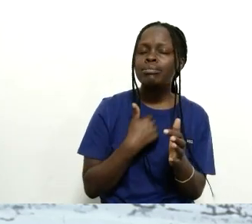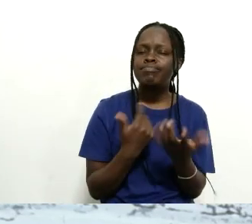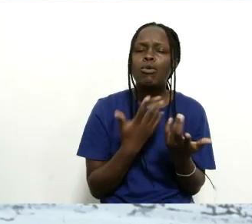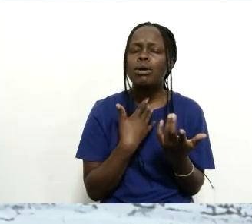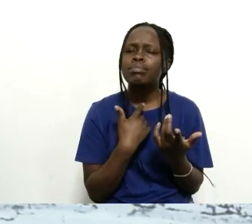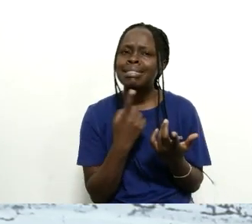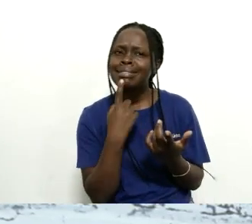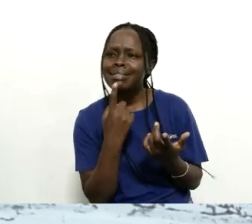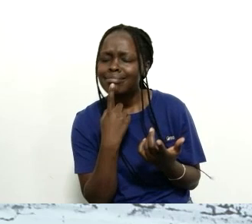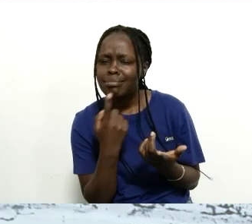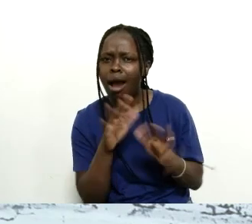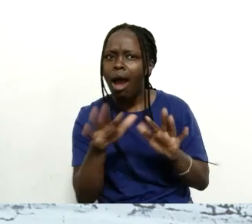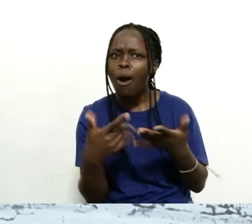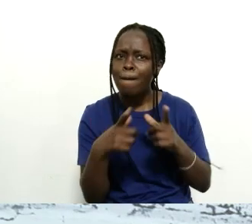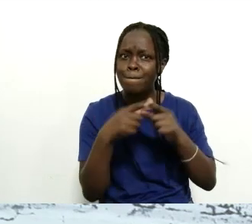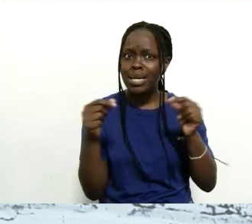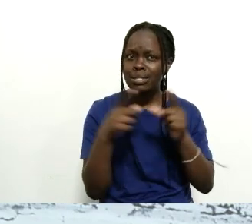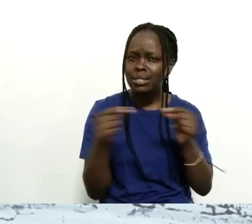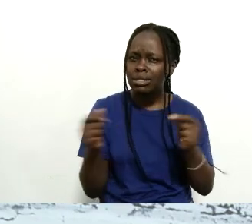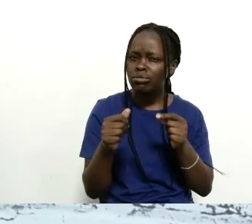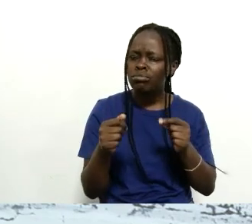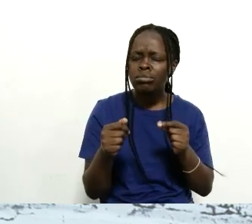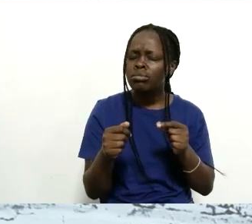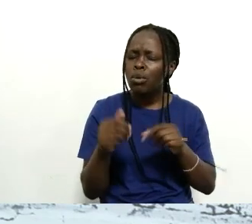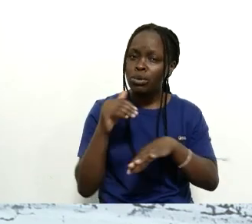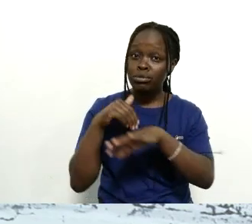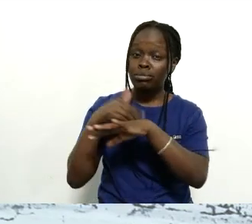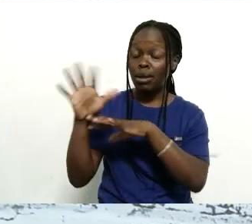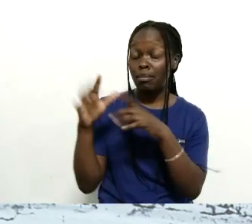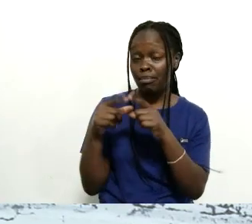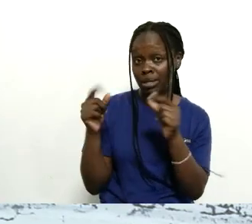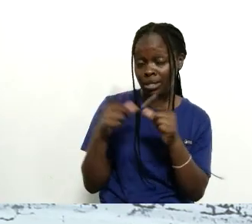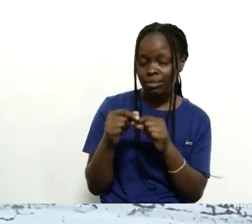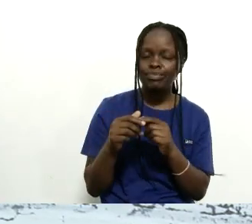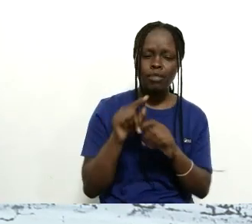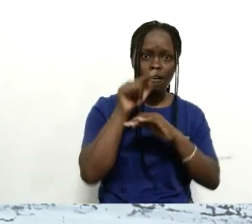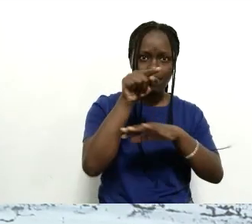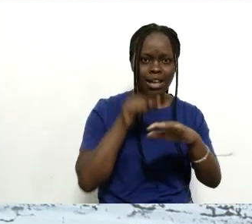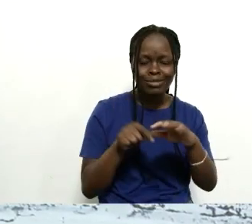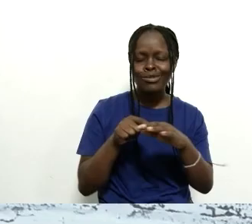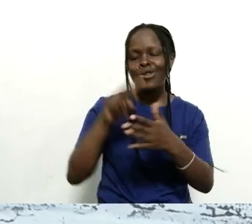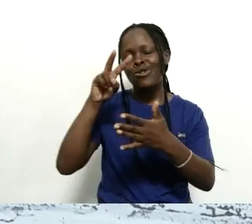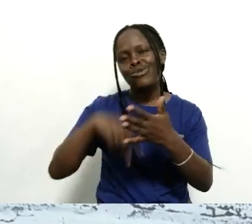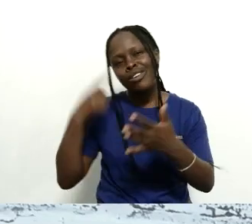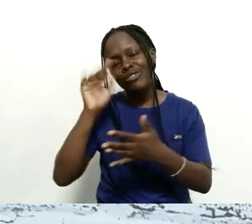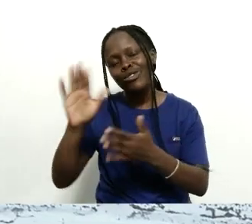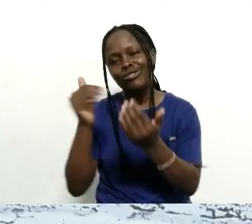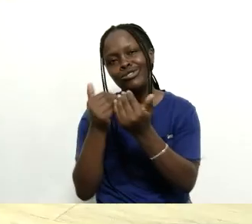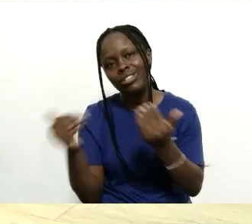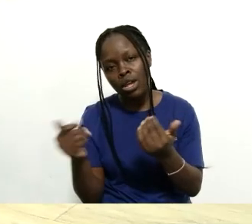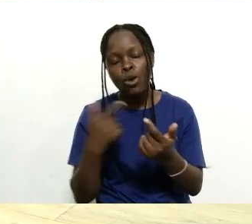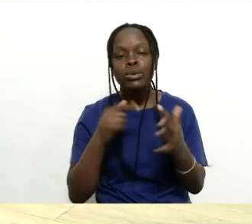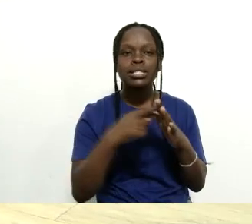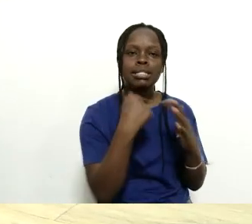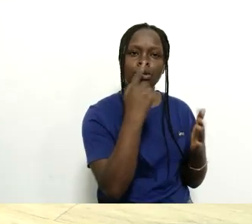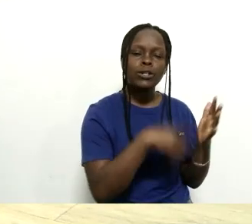end, we started seeing fathers being very involved in the child's learning process and coming to attend these parents' meetings. And so it was a very